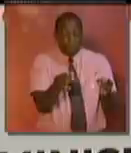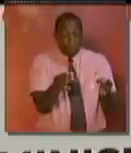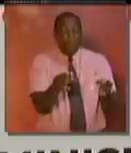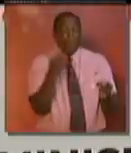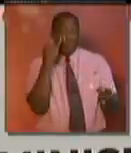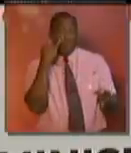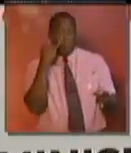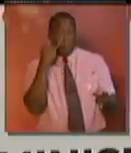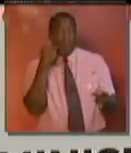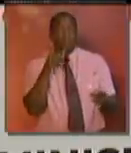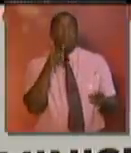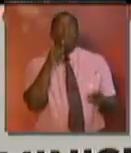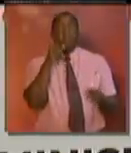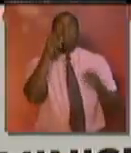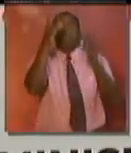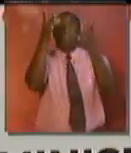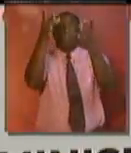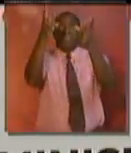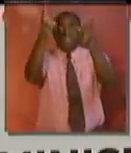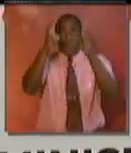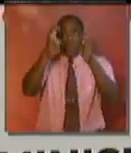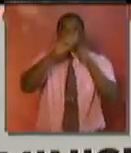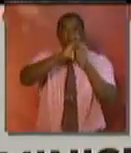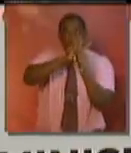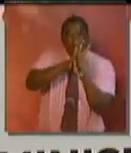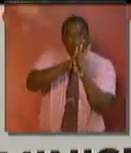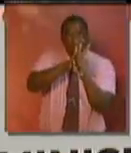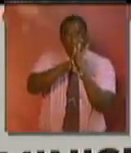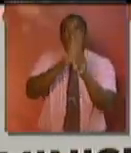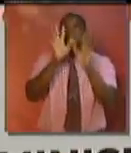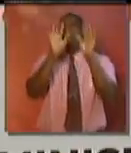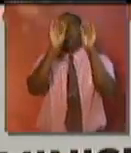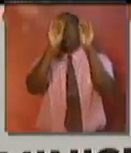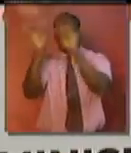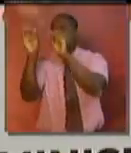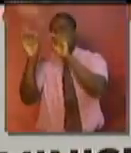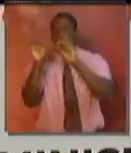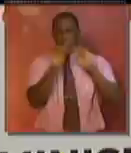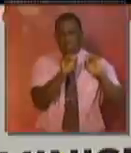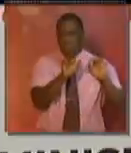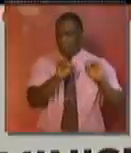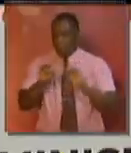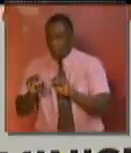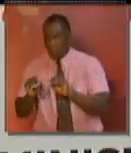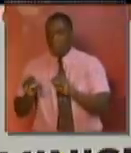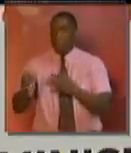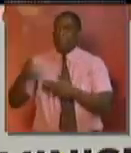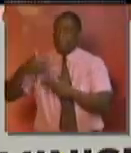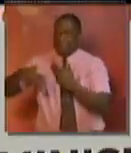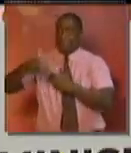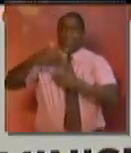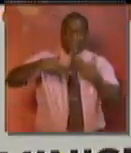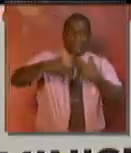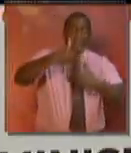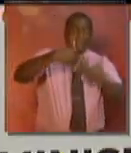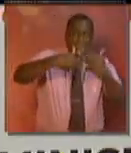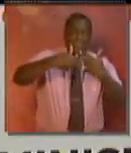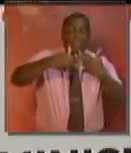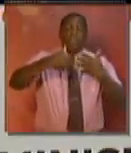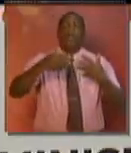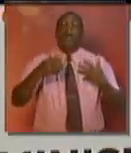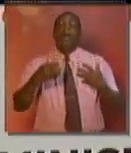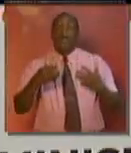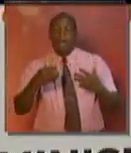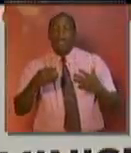unaware of it to various locations where other people may have been gathered, that information is also mapped, that information